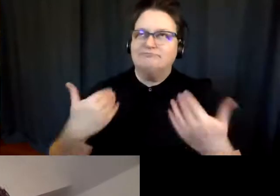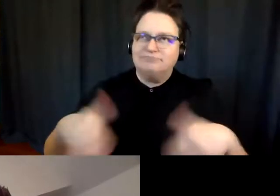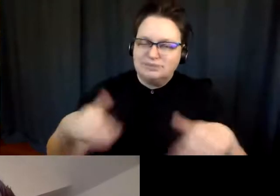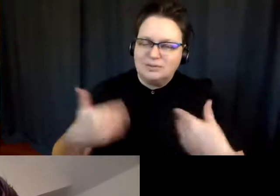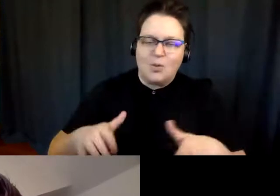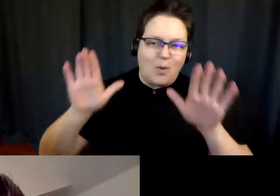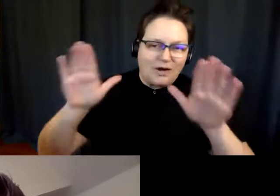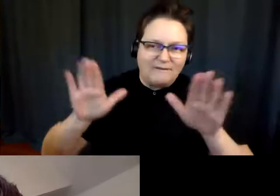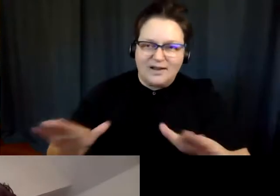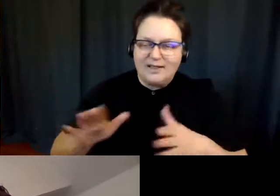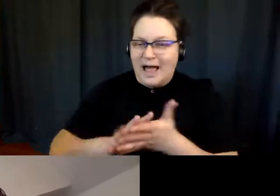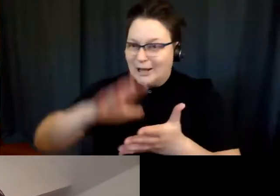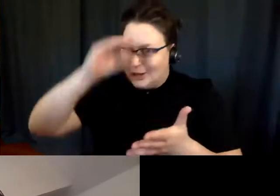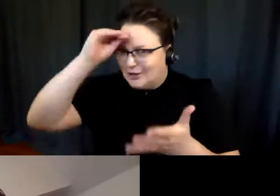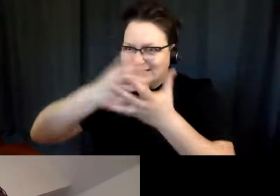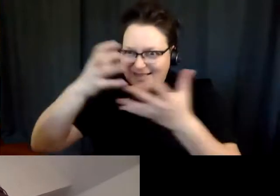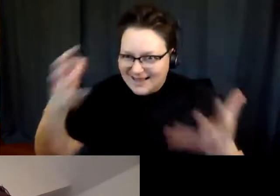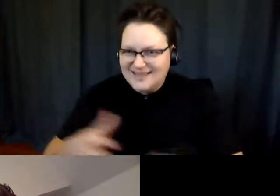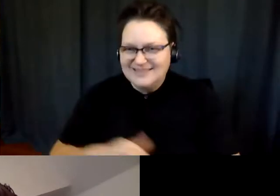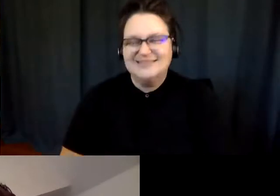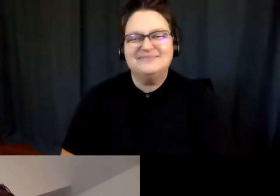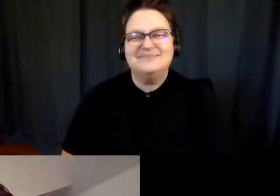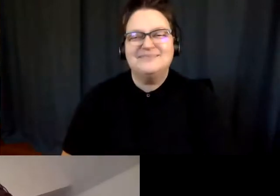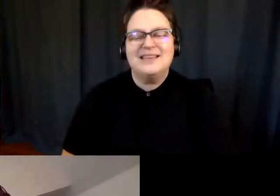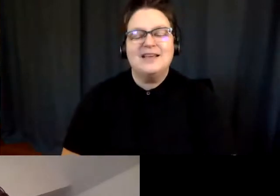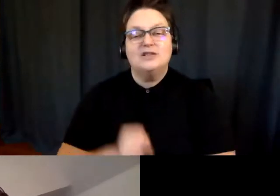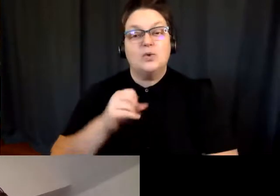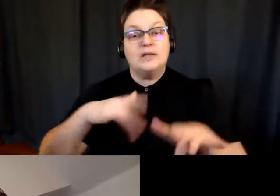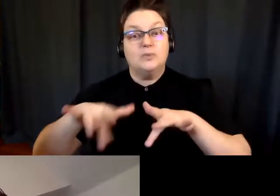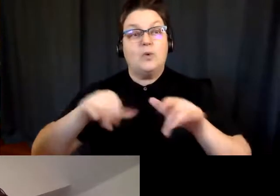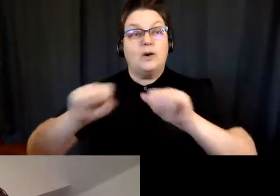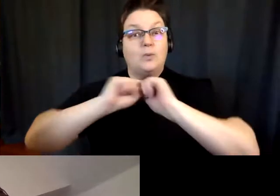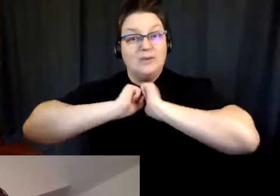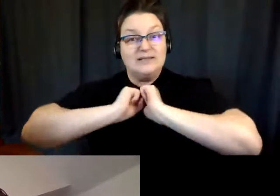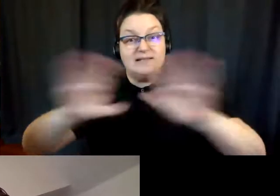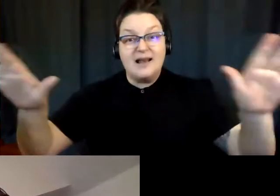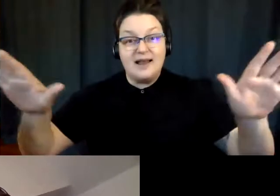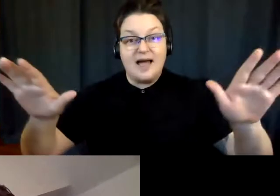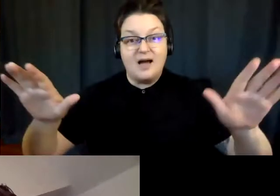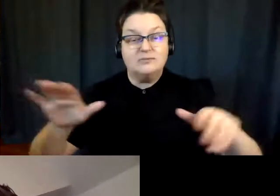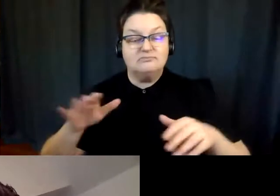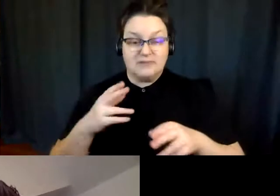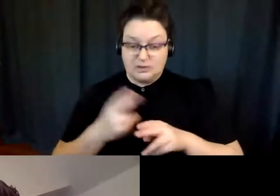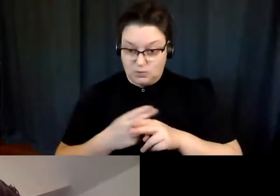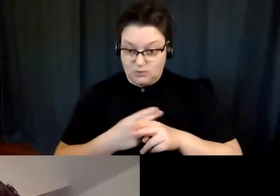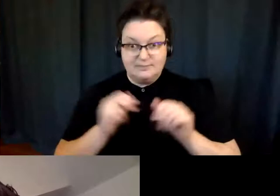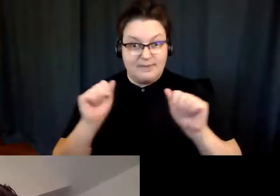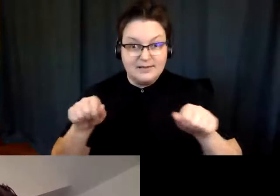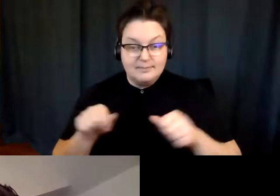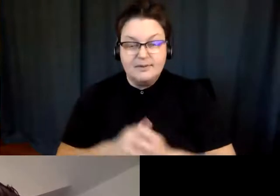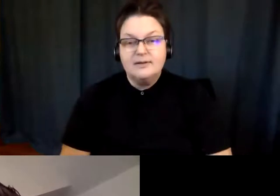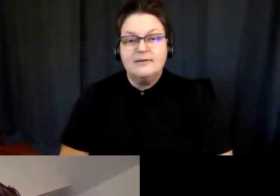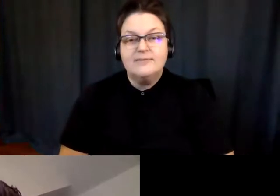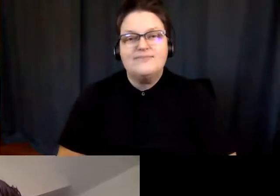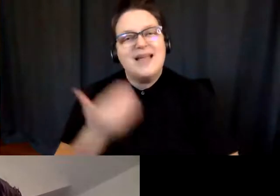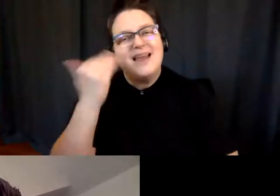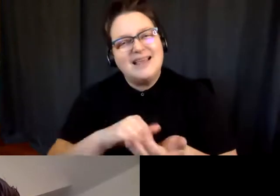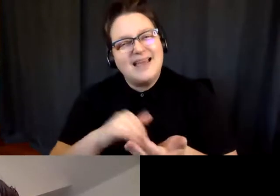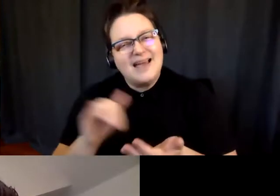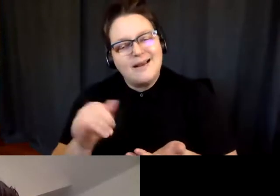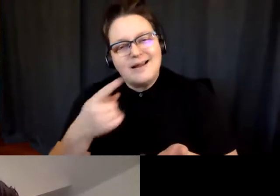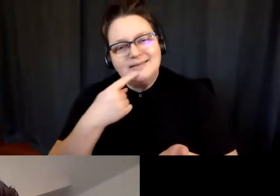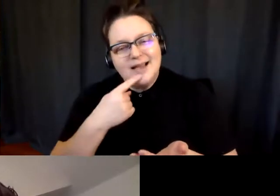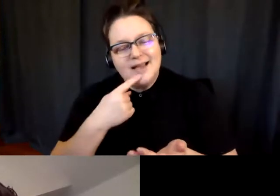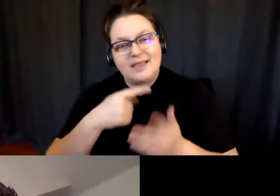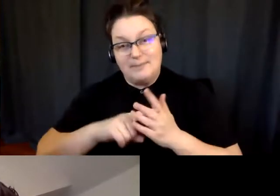everybody. We're gonna get the this recording out to you as quickly as we possibly can. And again, like I said at the beginning,